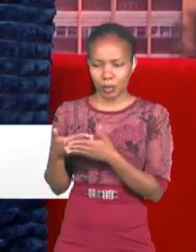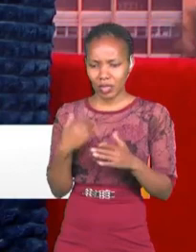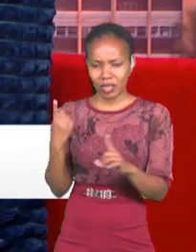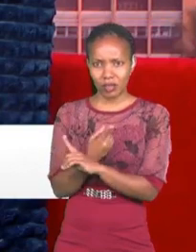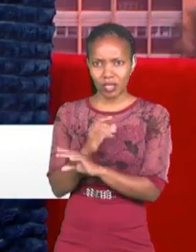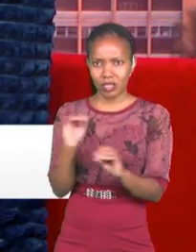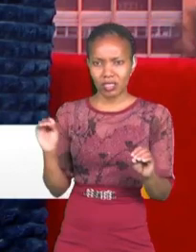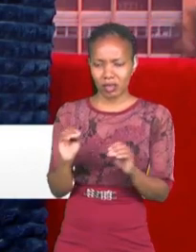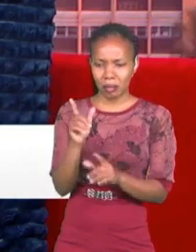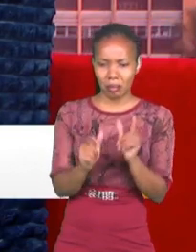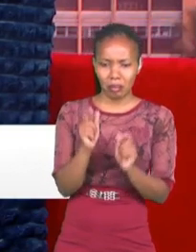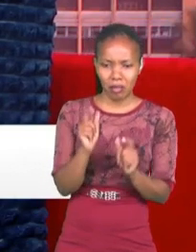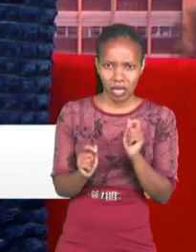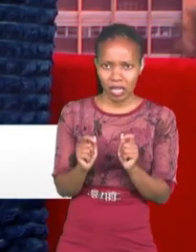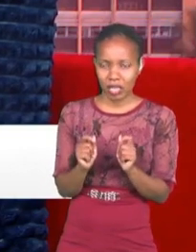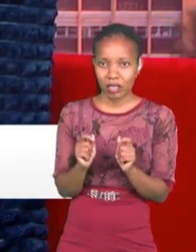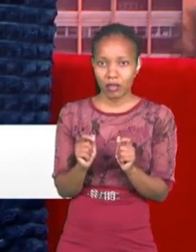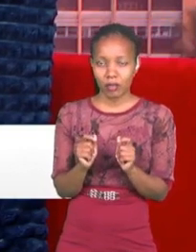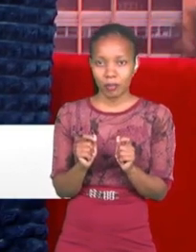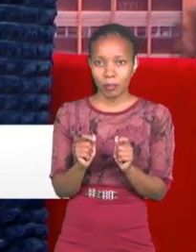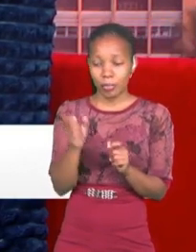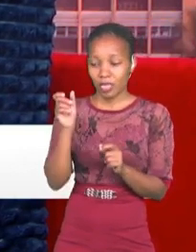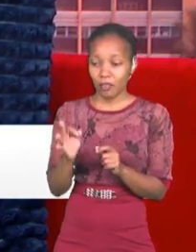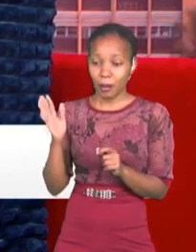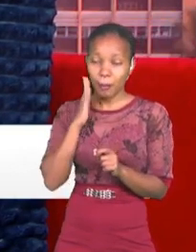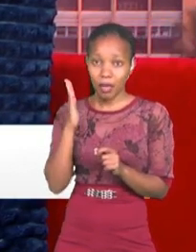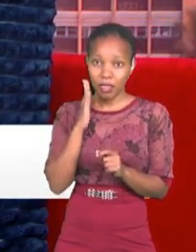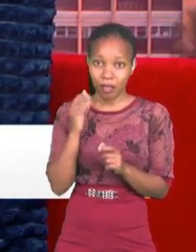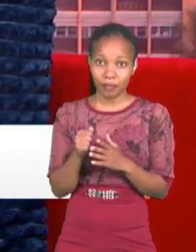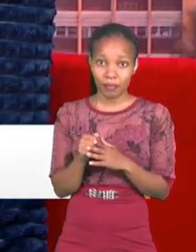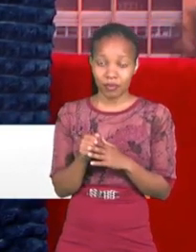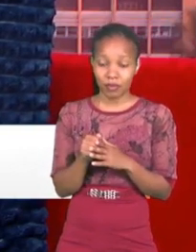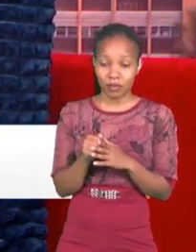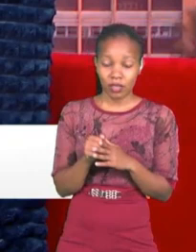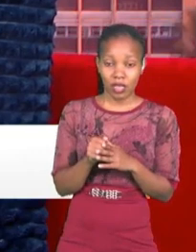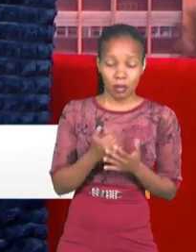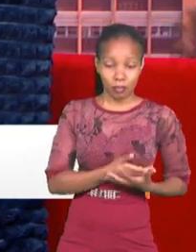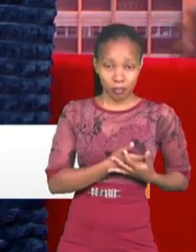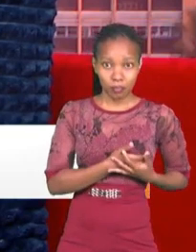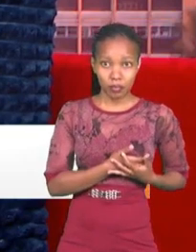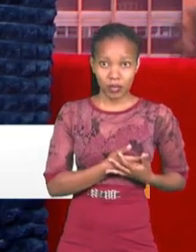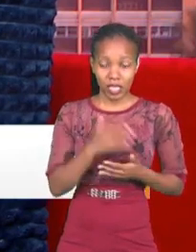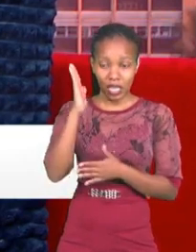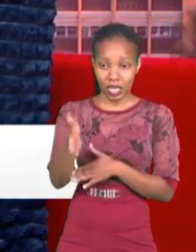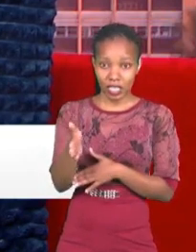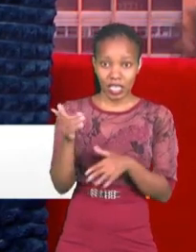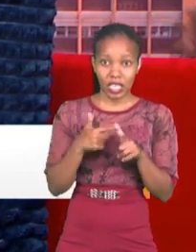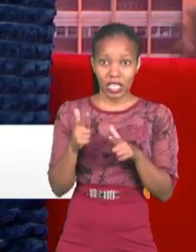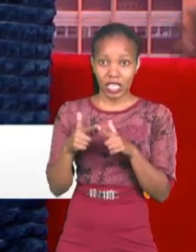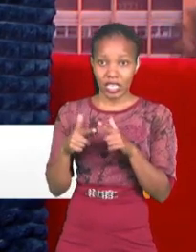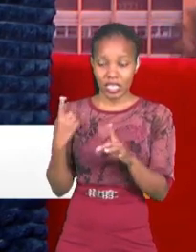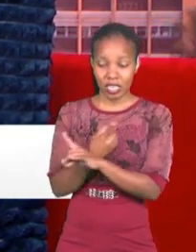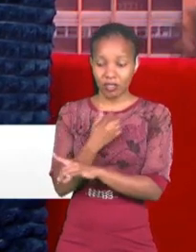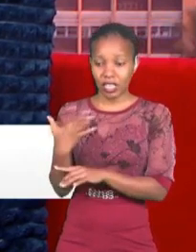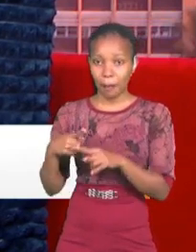differentiate the milk. If the mother is other milk is given breast milk directly, mm-hmm. it is different thing.